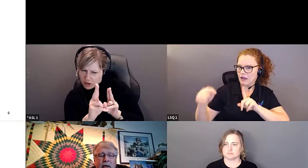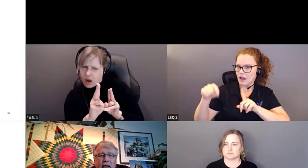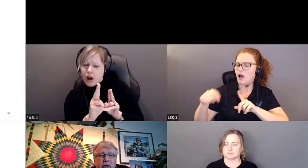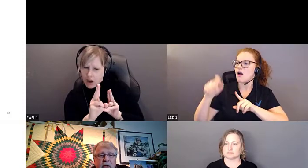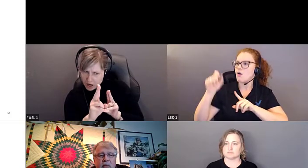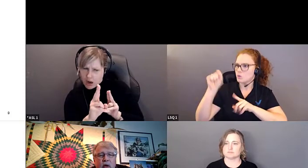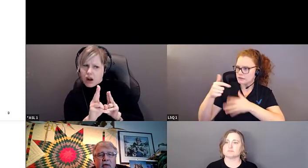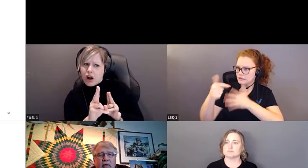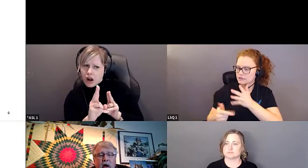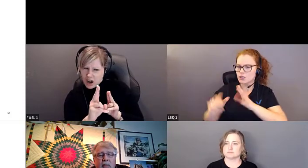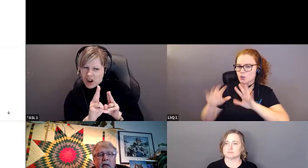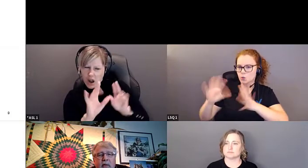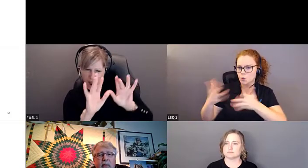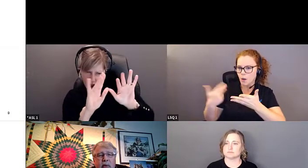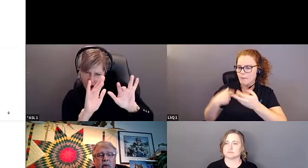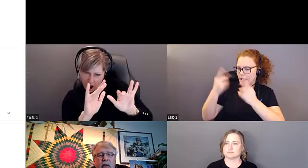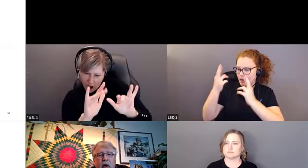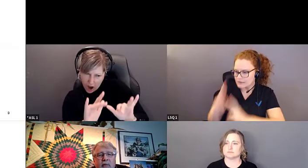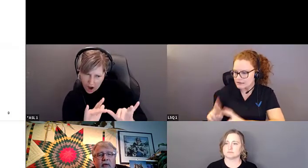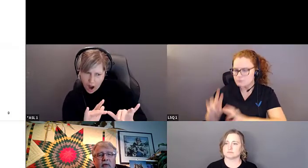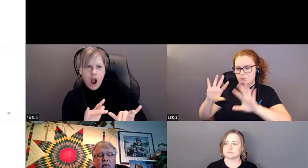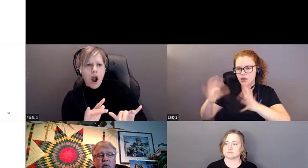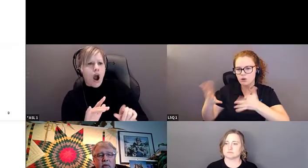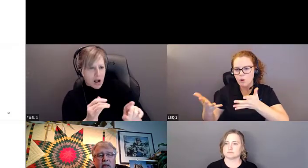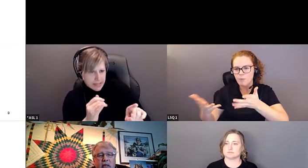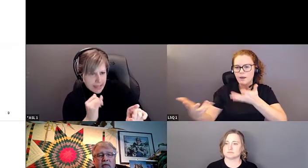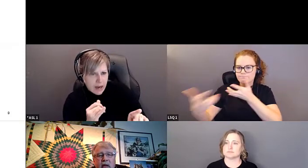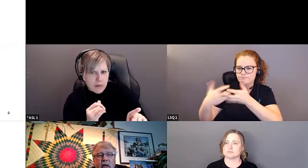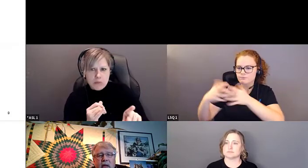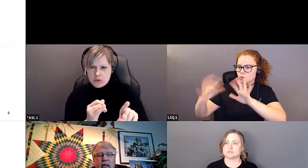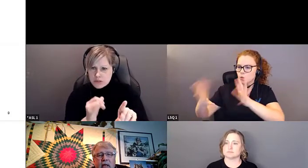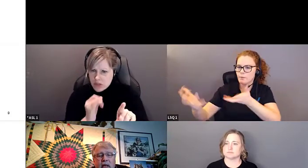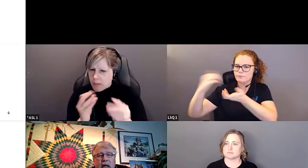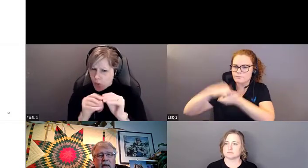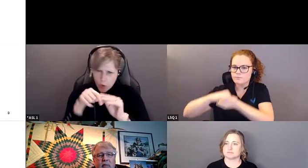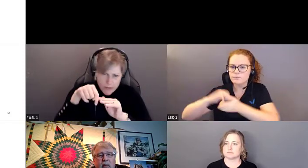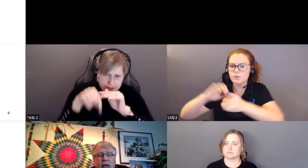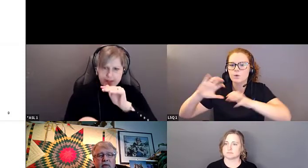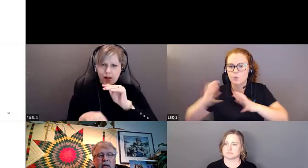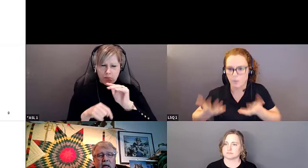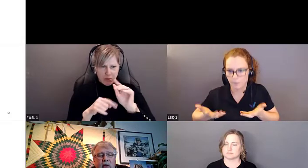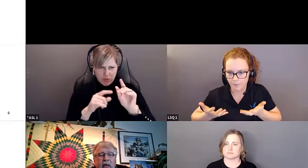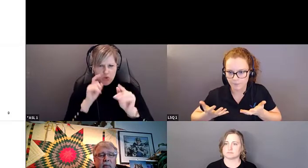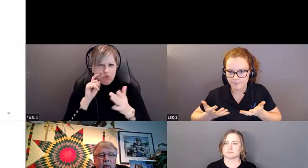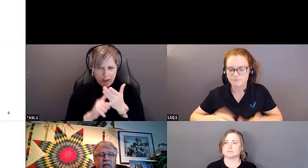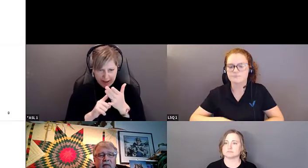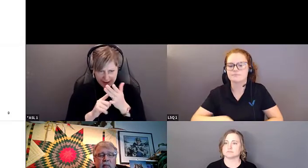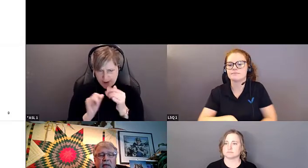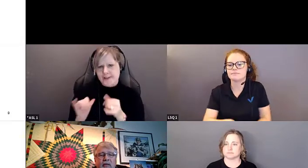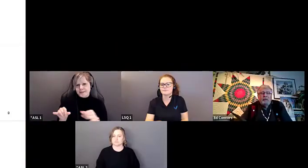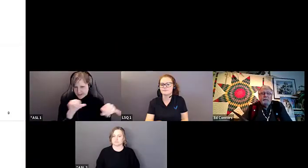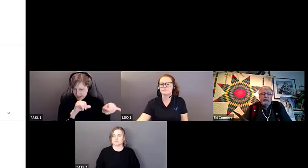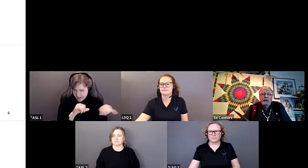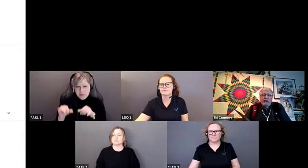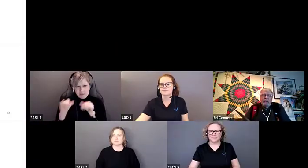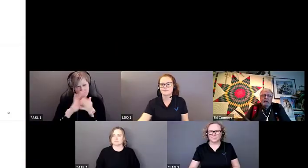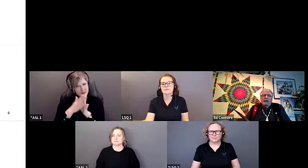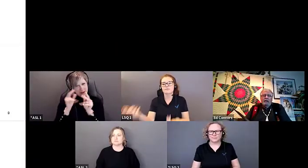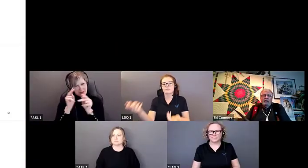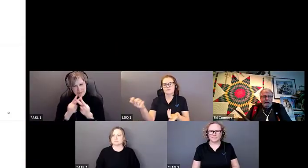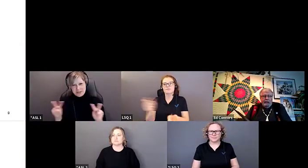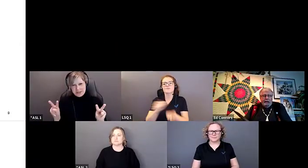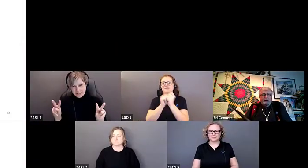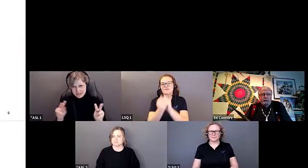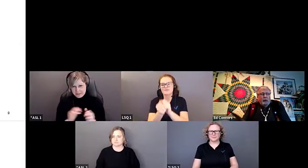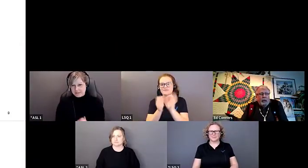the foundation of what is common between all of us as human beings that can then bring us together in a place of peace.